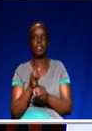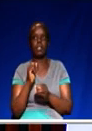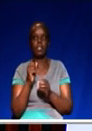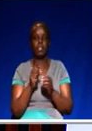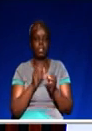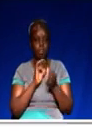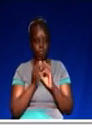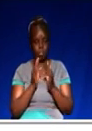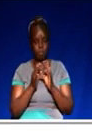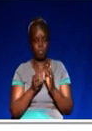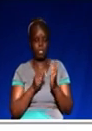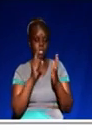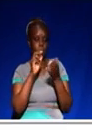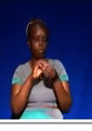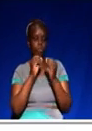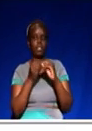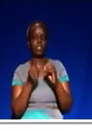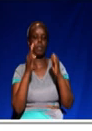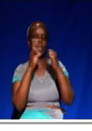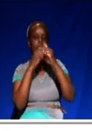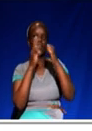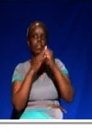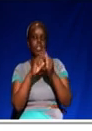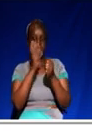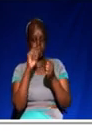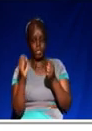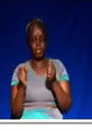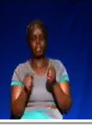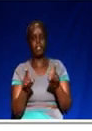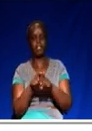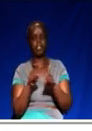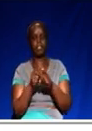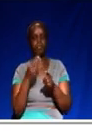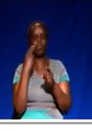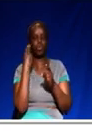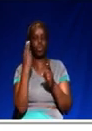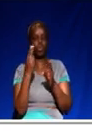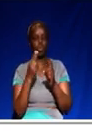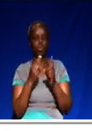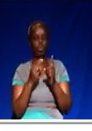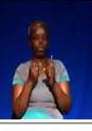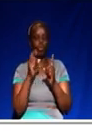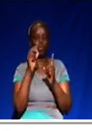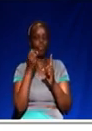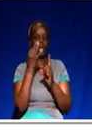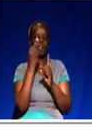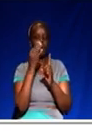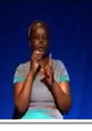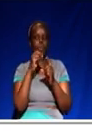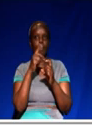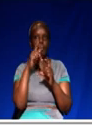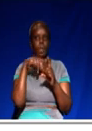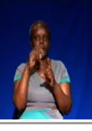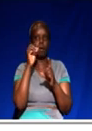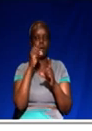If we look at 8, 8 can be written as 2 raised to power 3. That is the